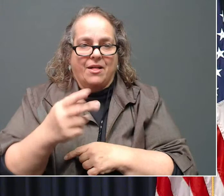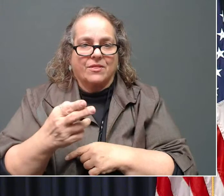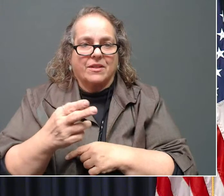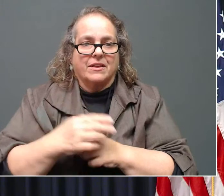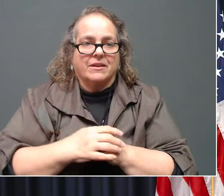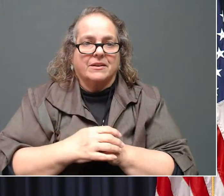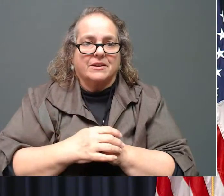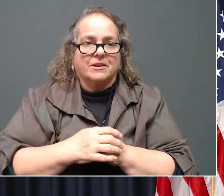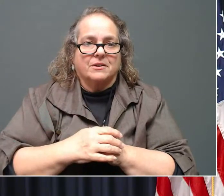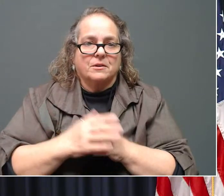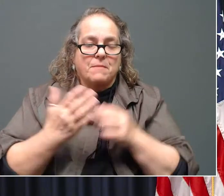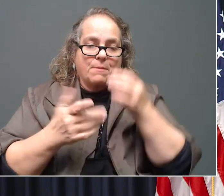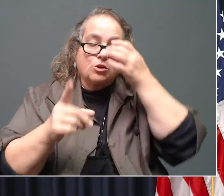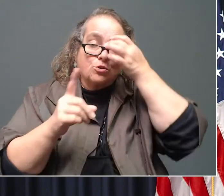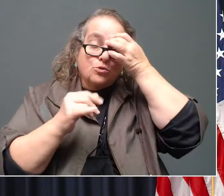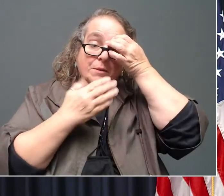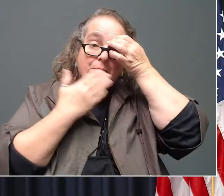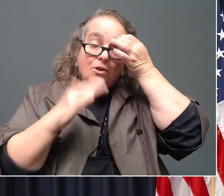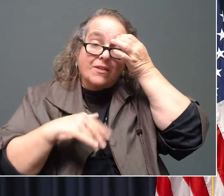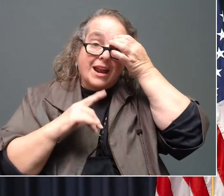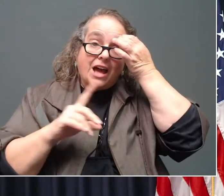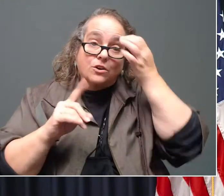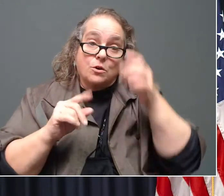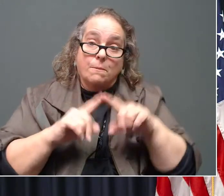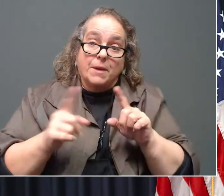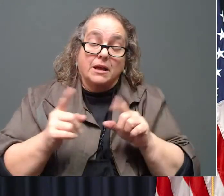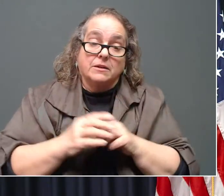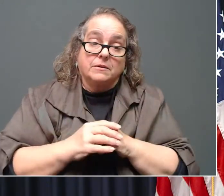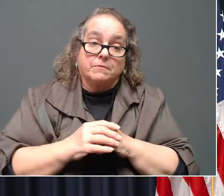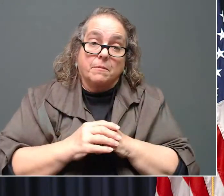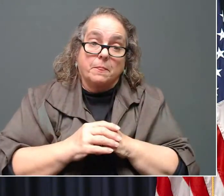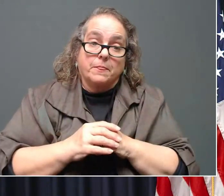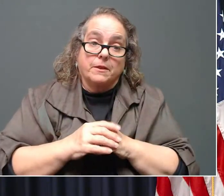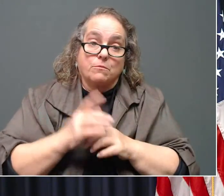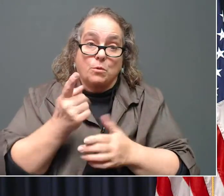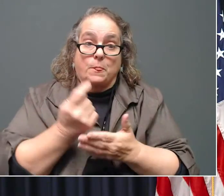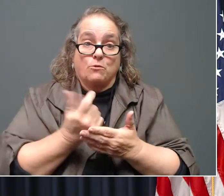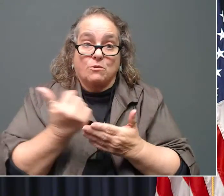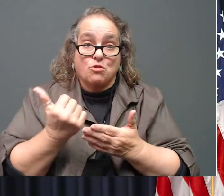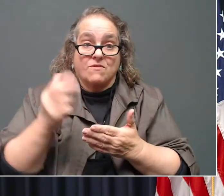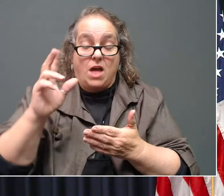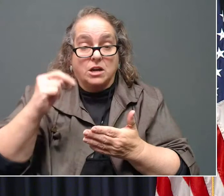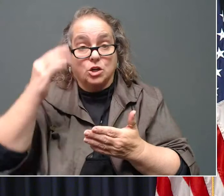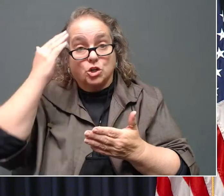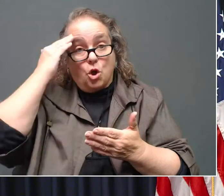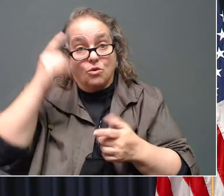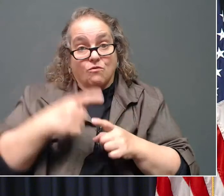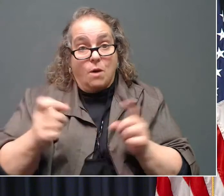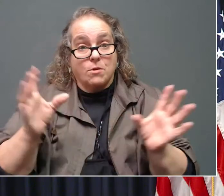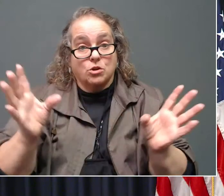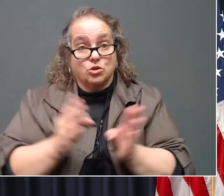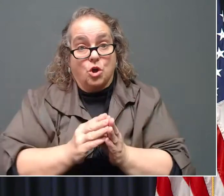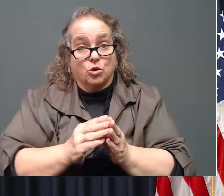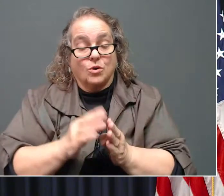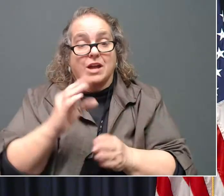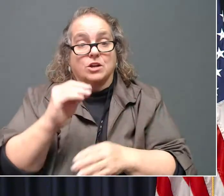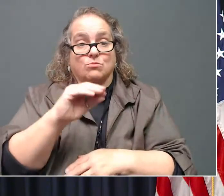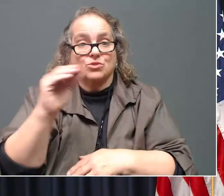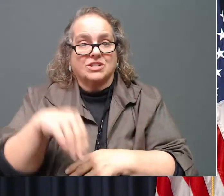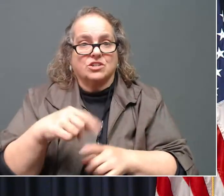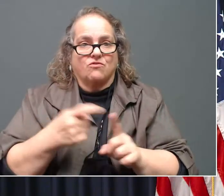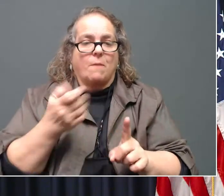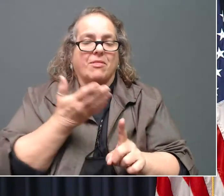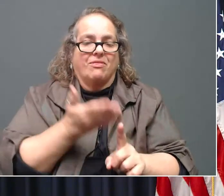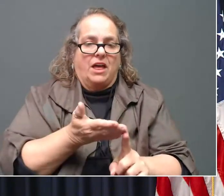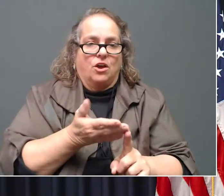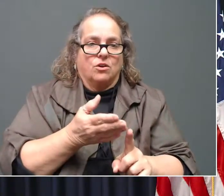than I do, is remove the unknown from the total and take the percentages from there. But I tell you what, we'll